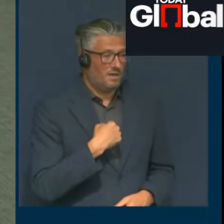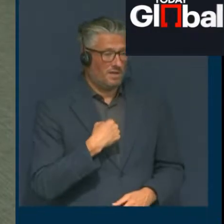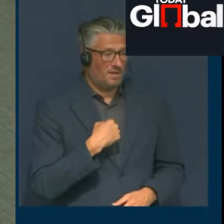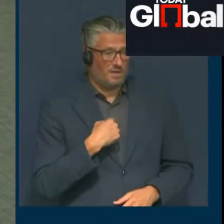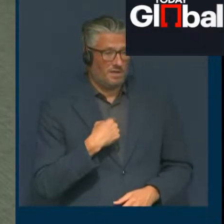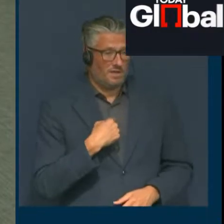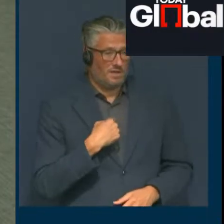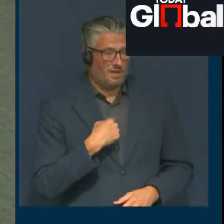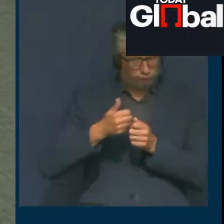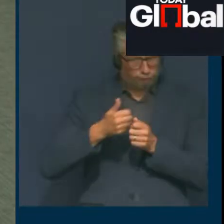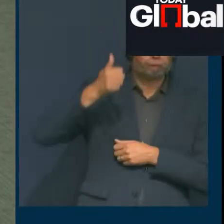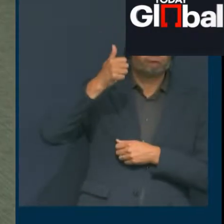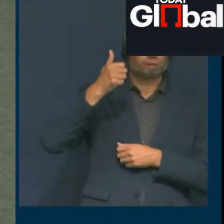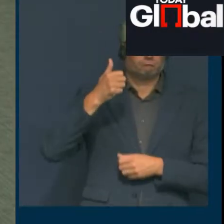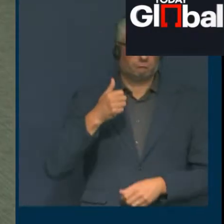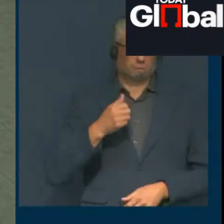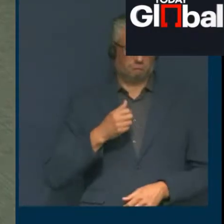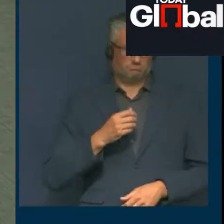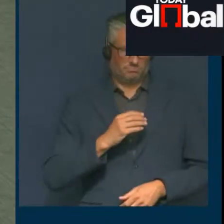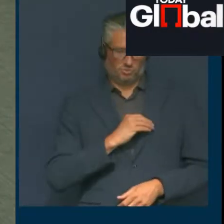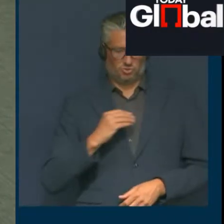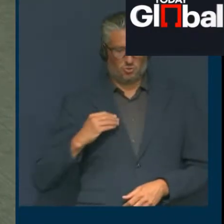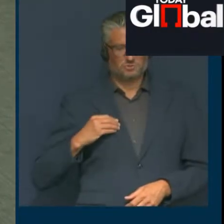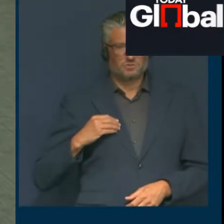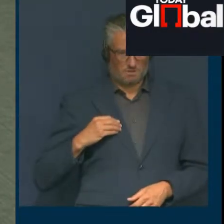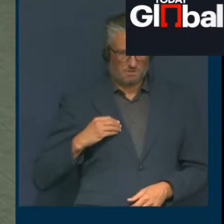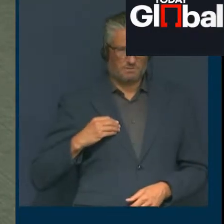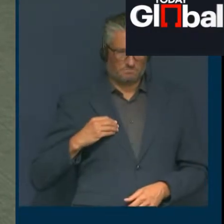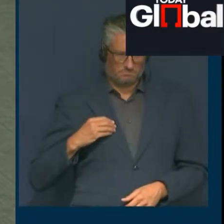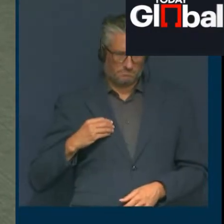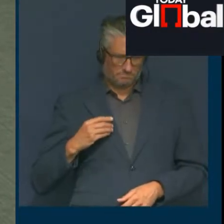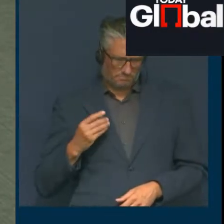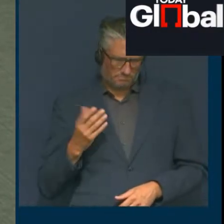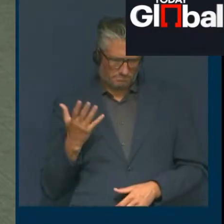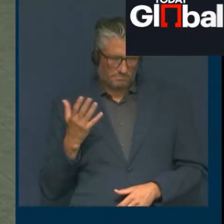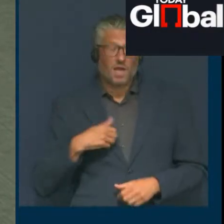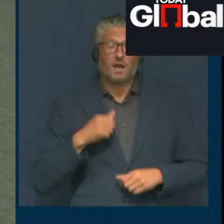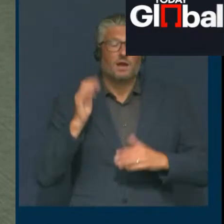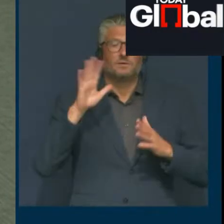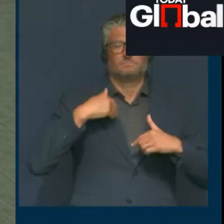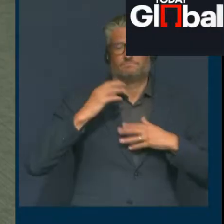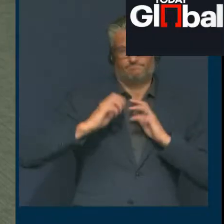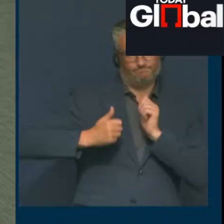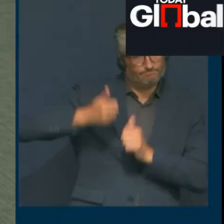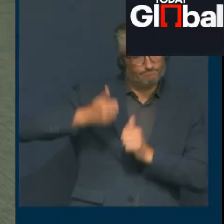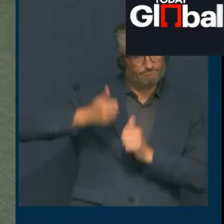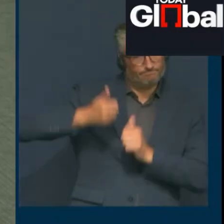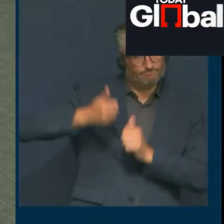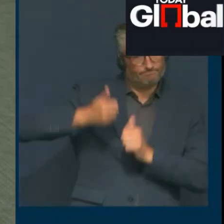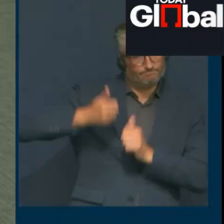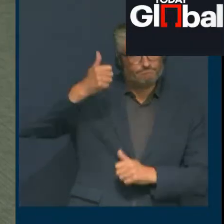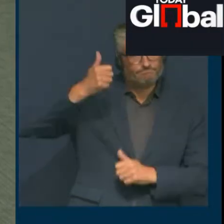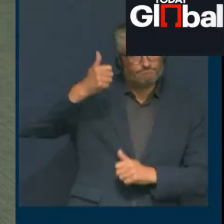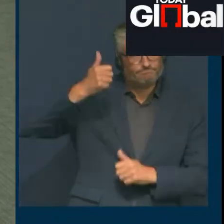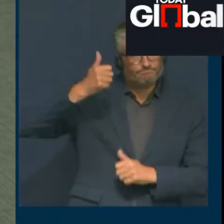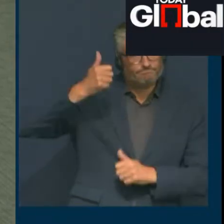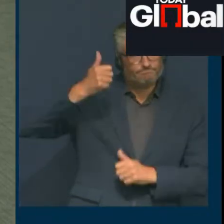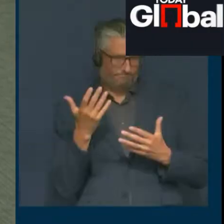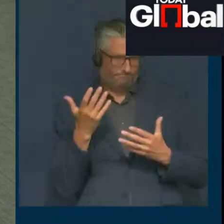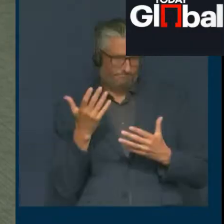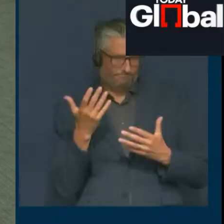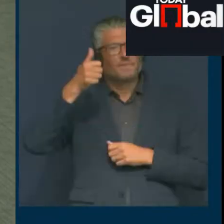consultant in the petroleum company of the North. I would like